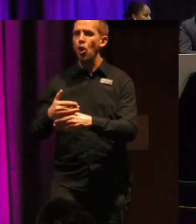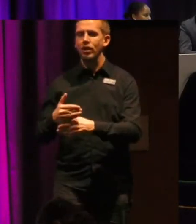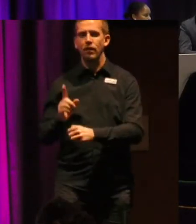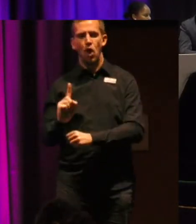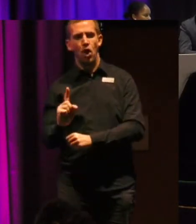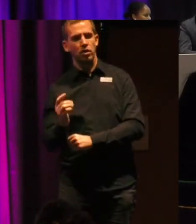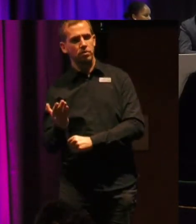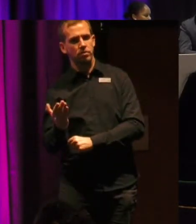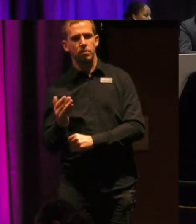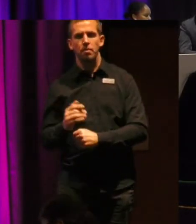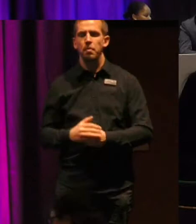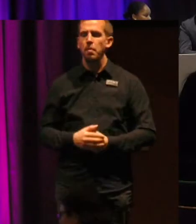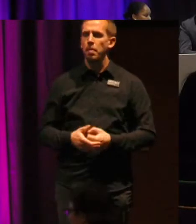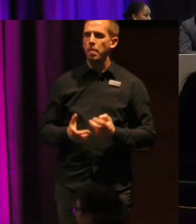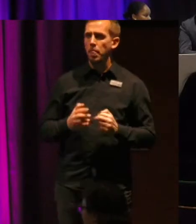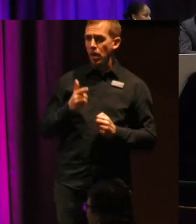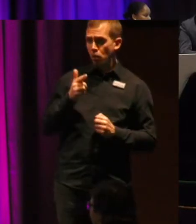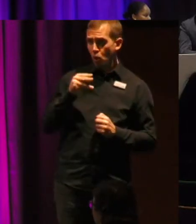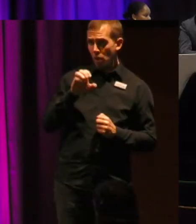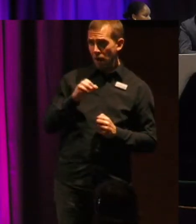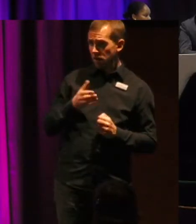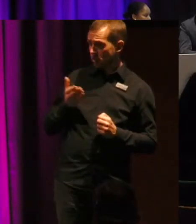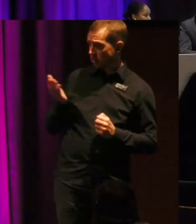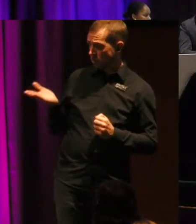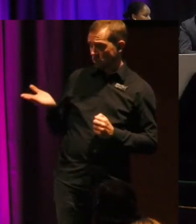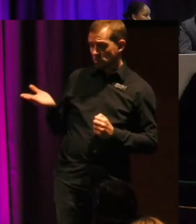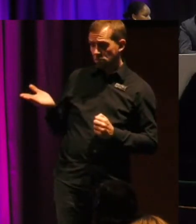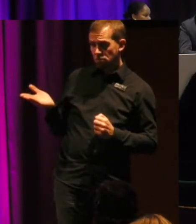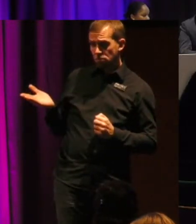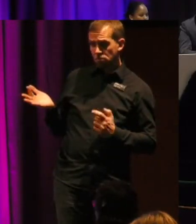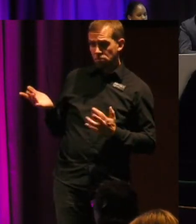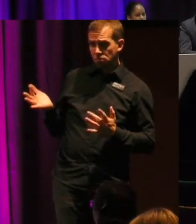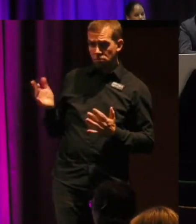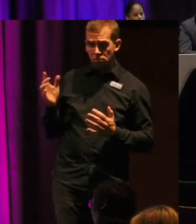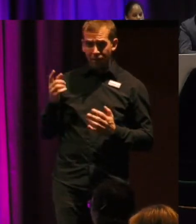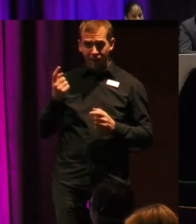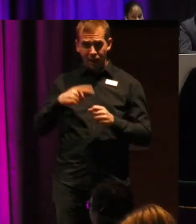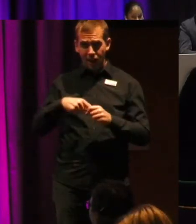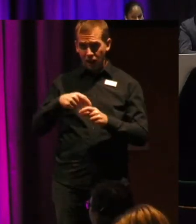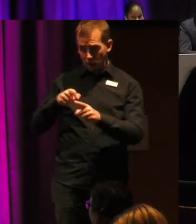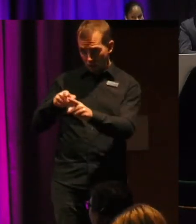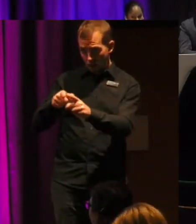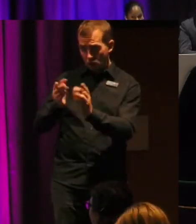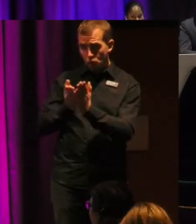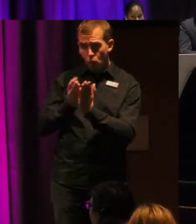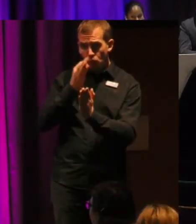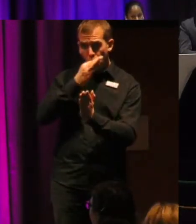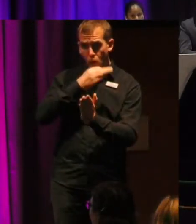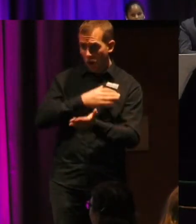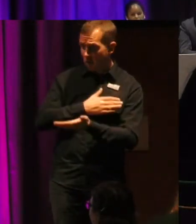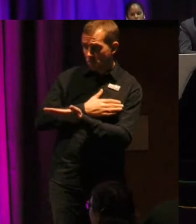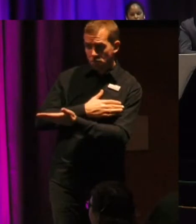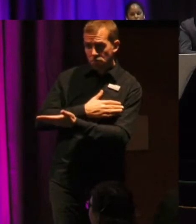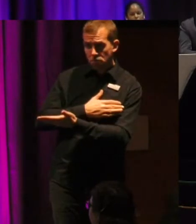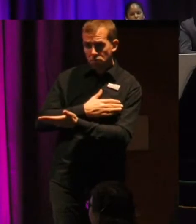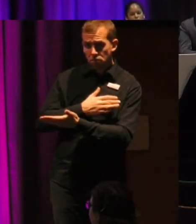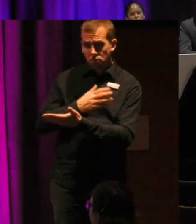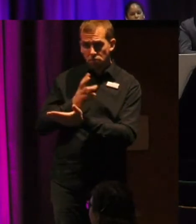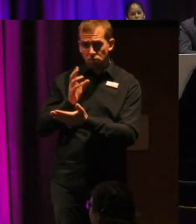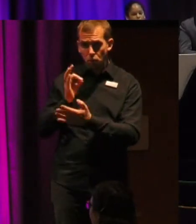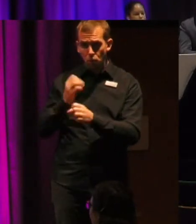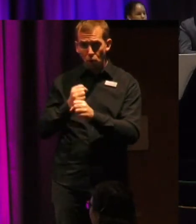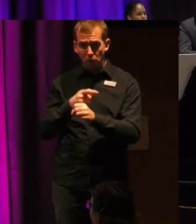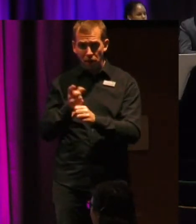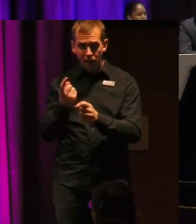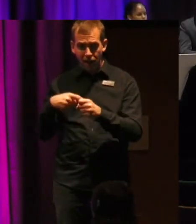Maybe Thomas, on the education, maybe the work you're doing, or if you're going into schools, or is there something being done at education